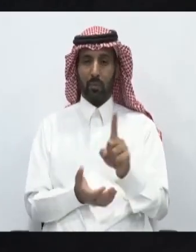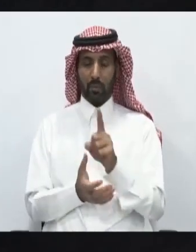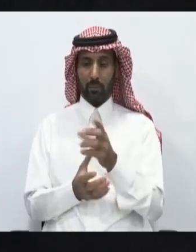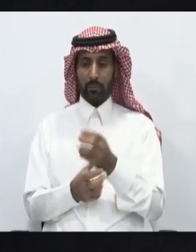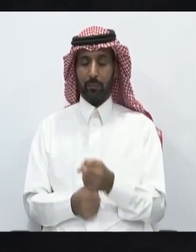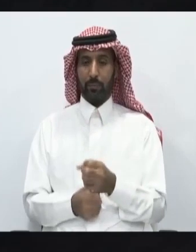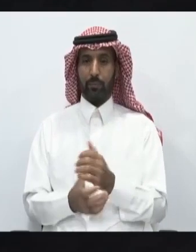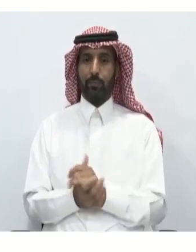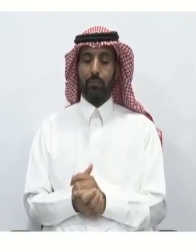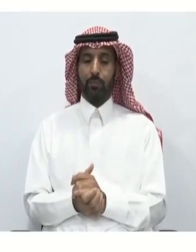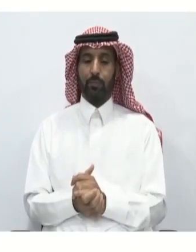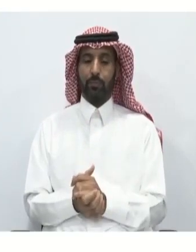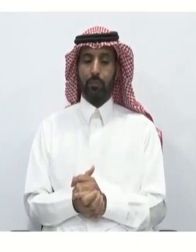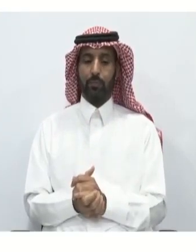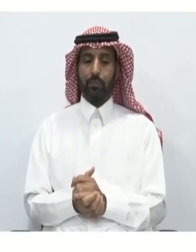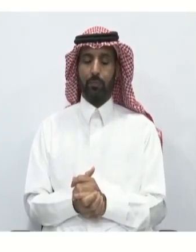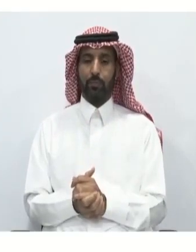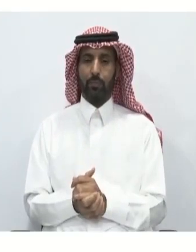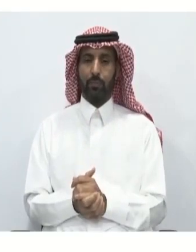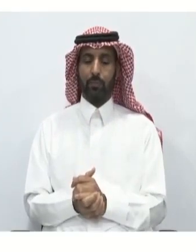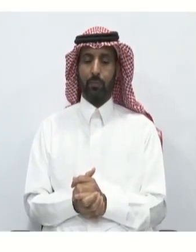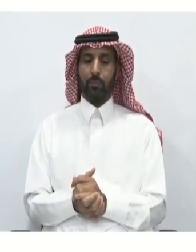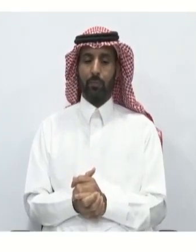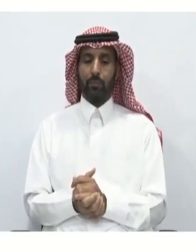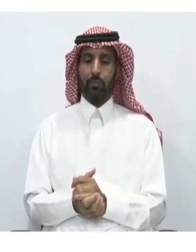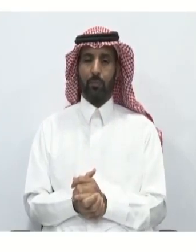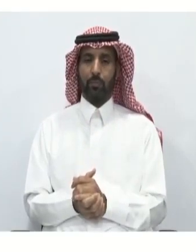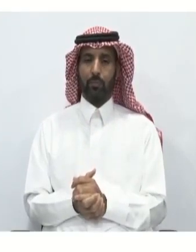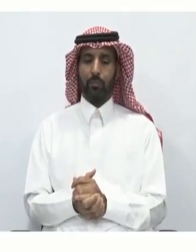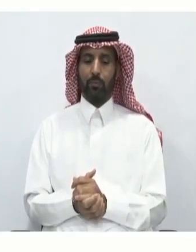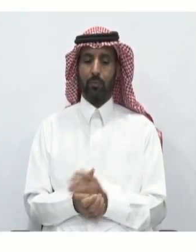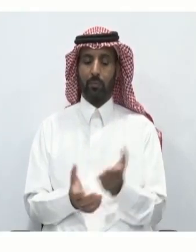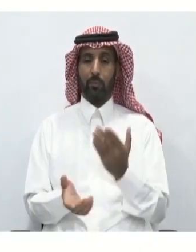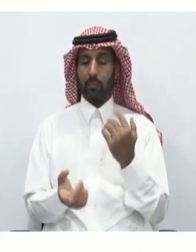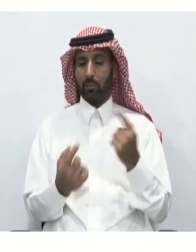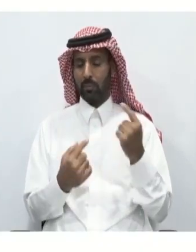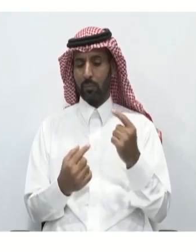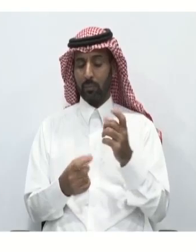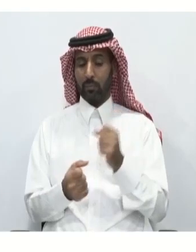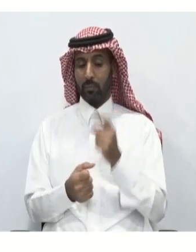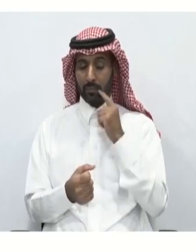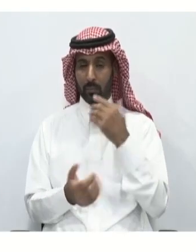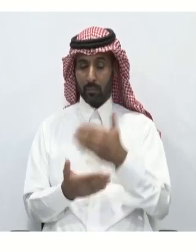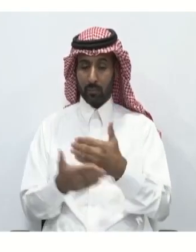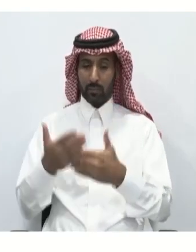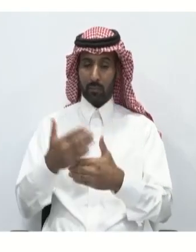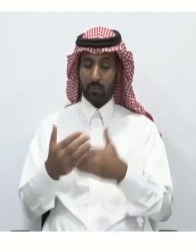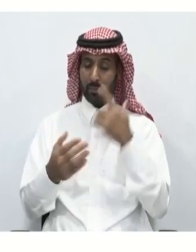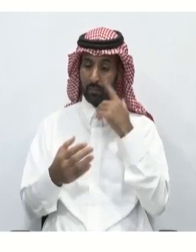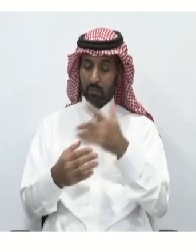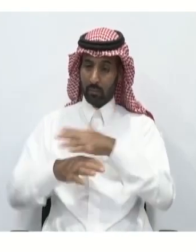So that's why it benefits and respects local culture. Number two here, builds environmental